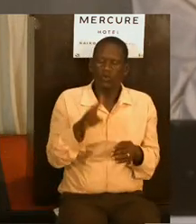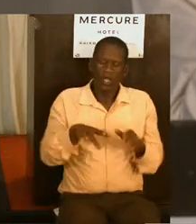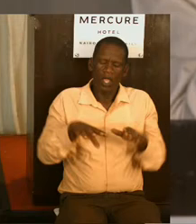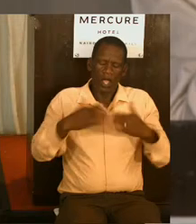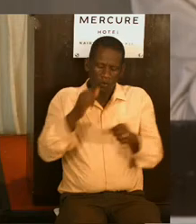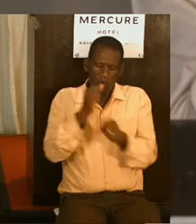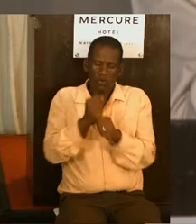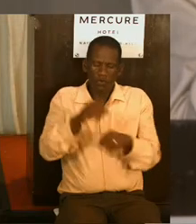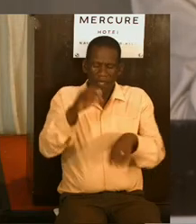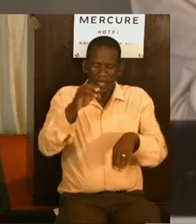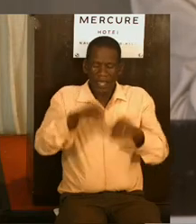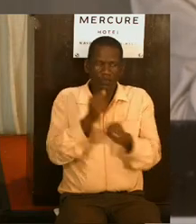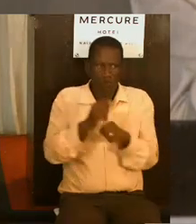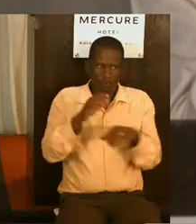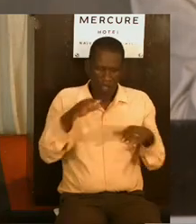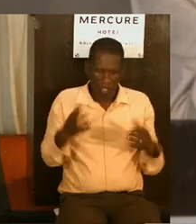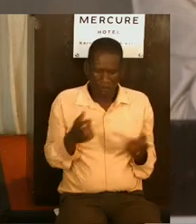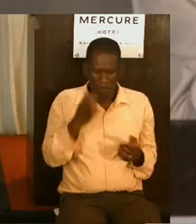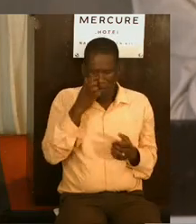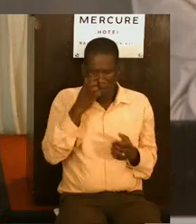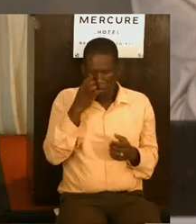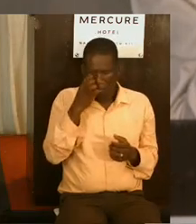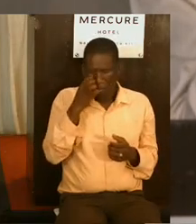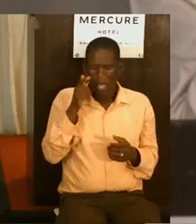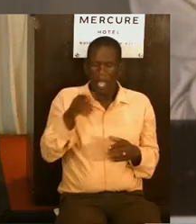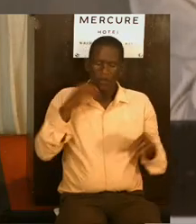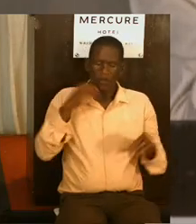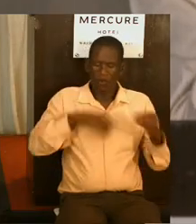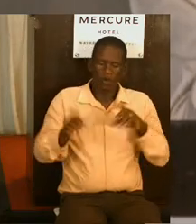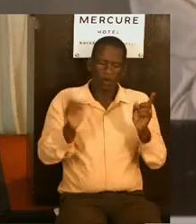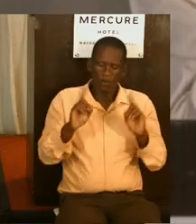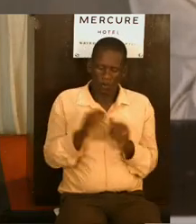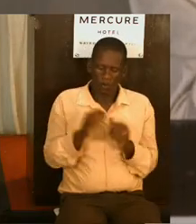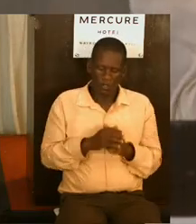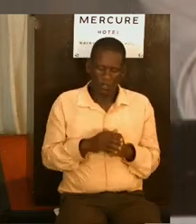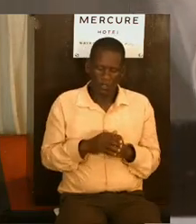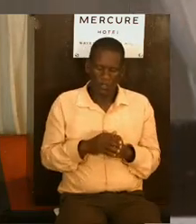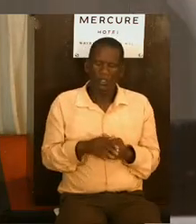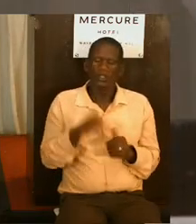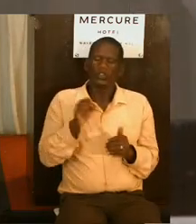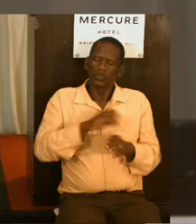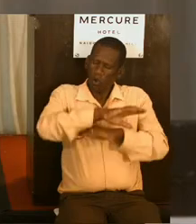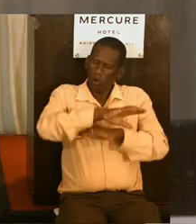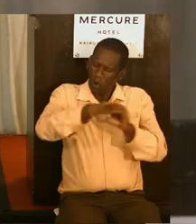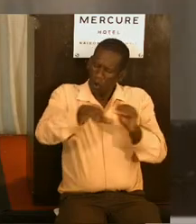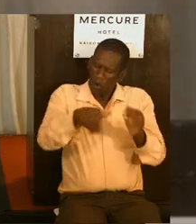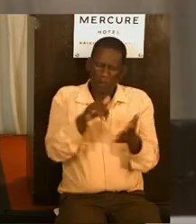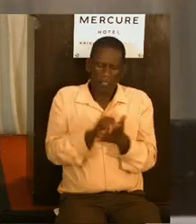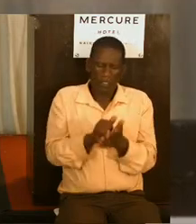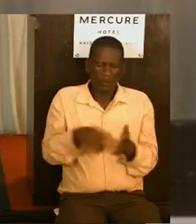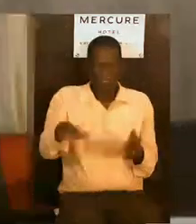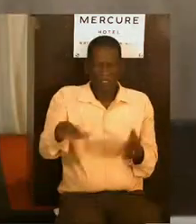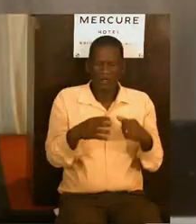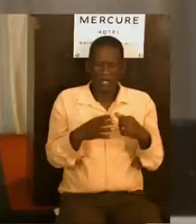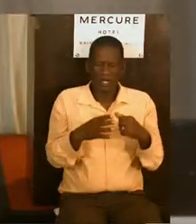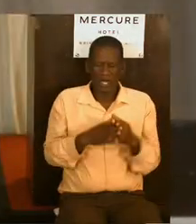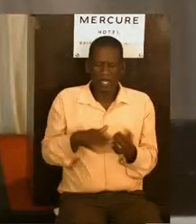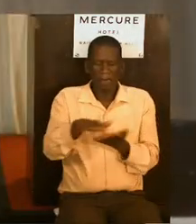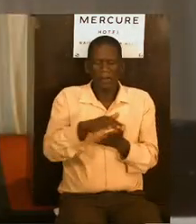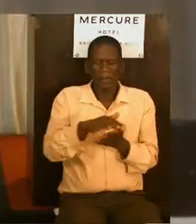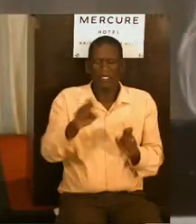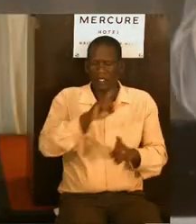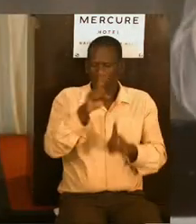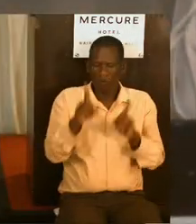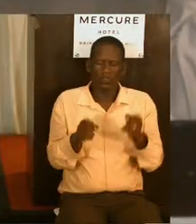conduct your election are you corrupt or not so all of that it was around nine fundamental